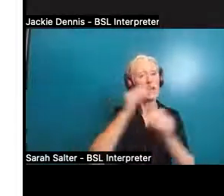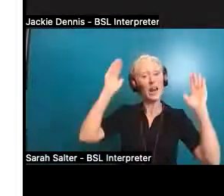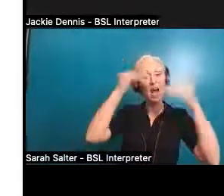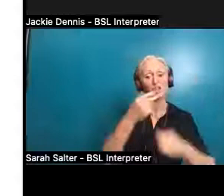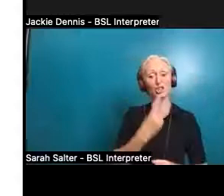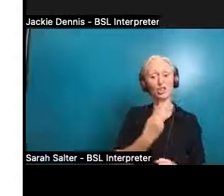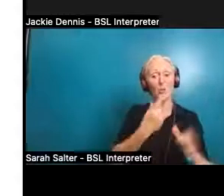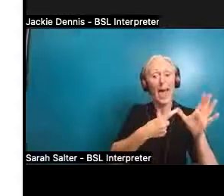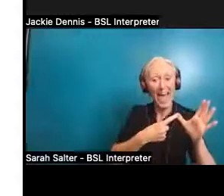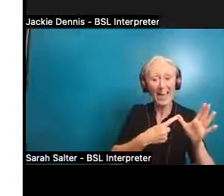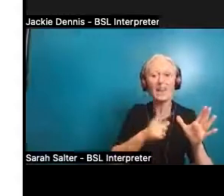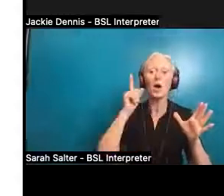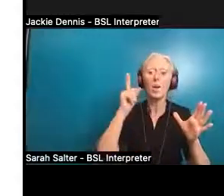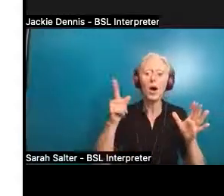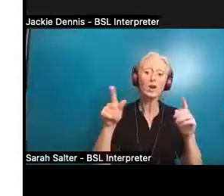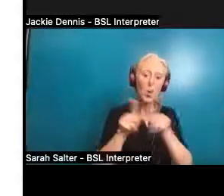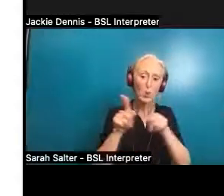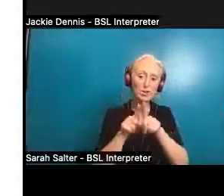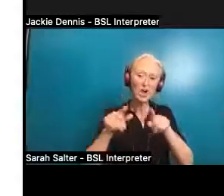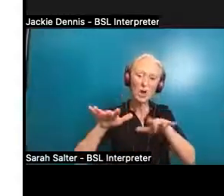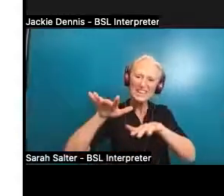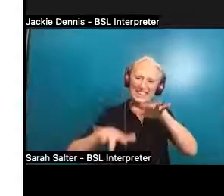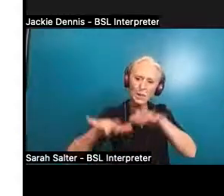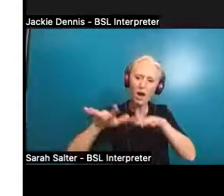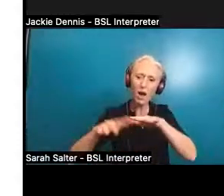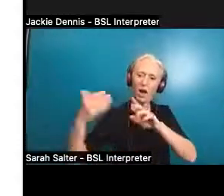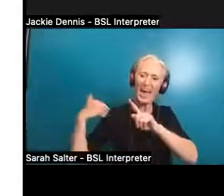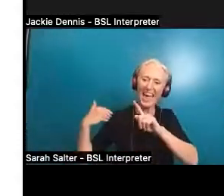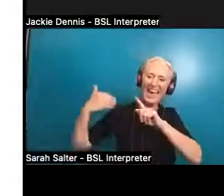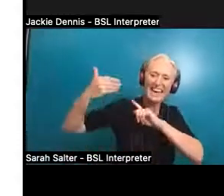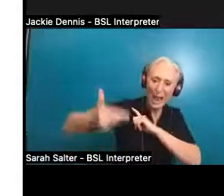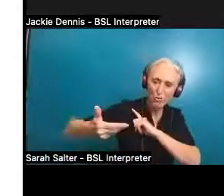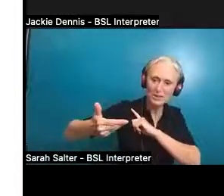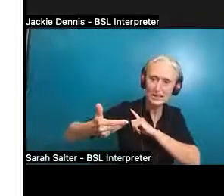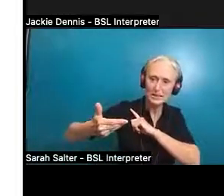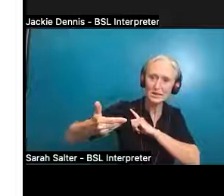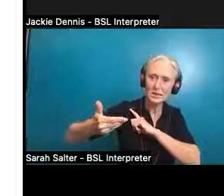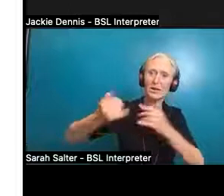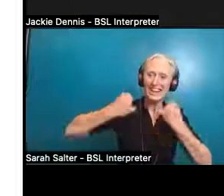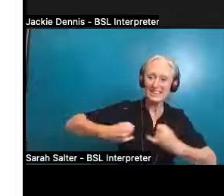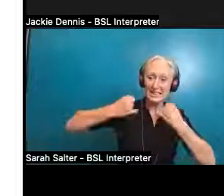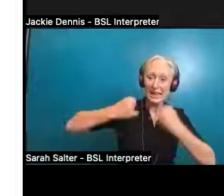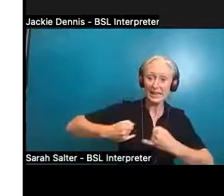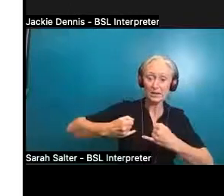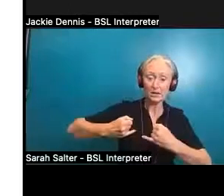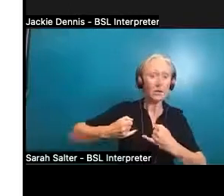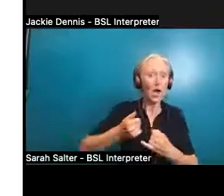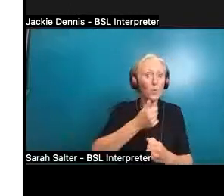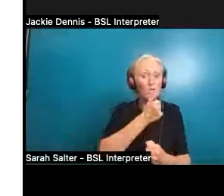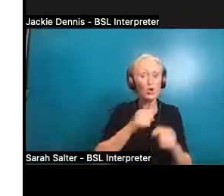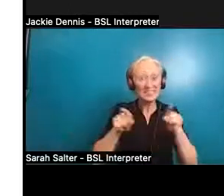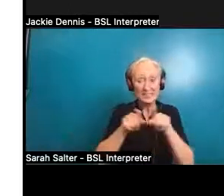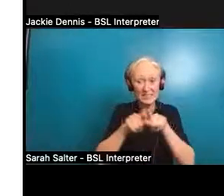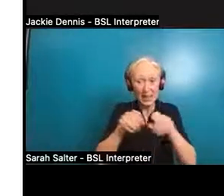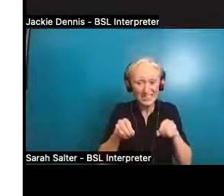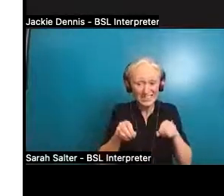gene, not an Usher-related gene, but another inherited retinal disease called choroideremia, and it's working beautifully there. But